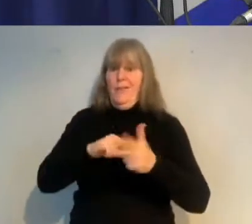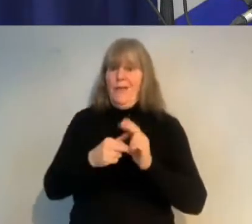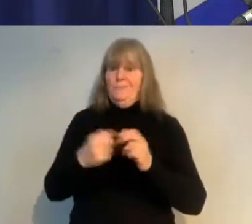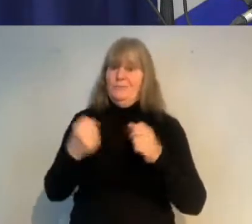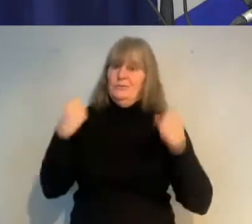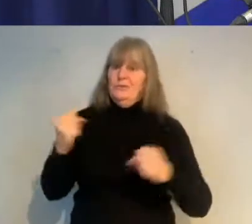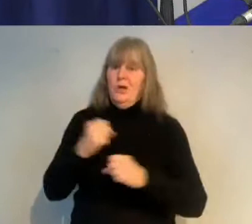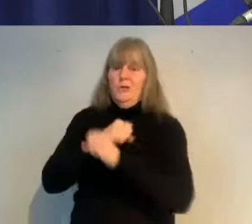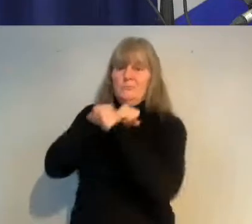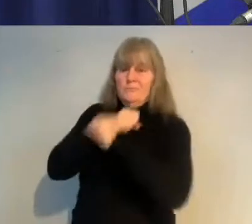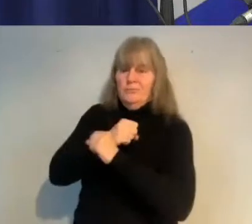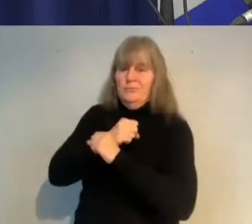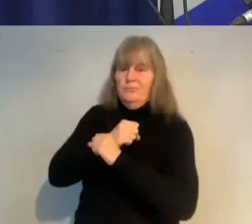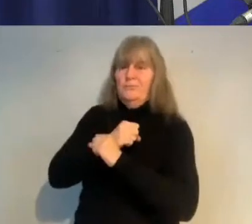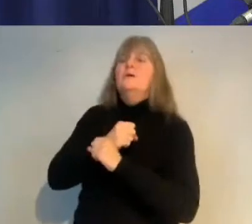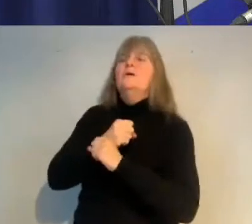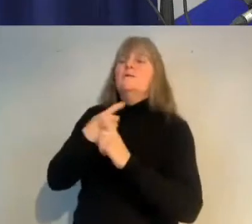possible.